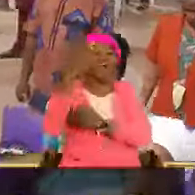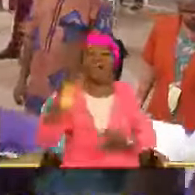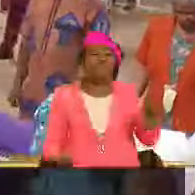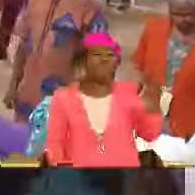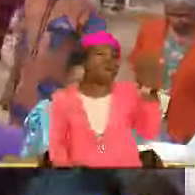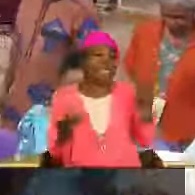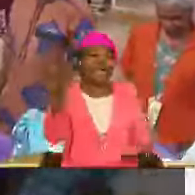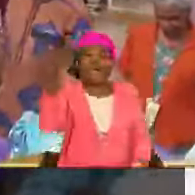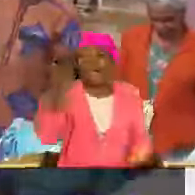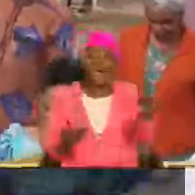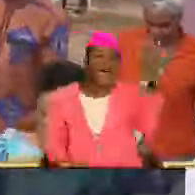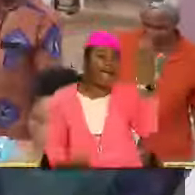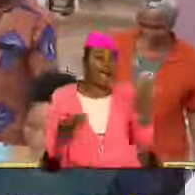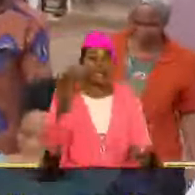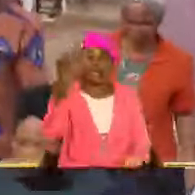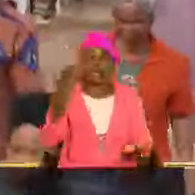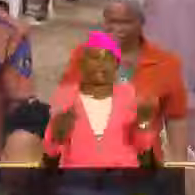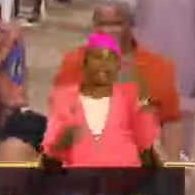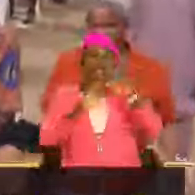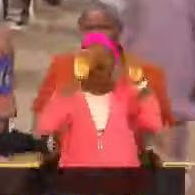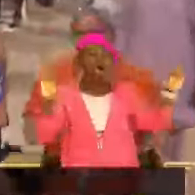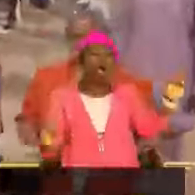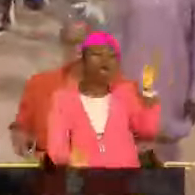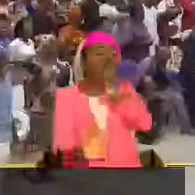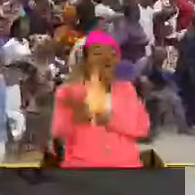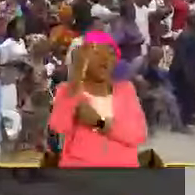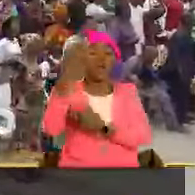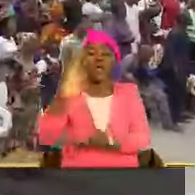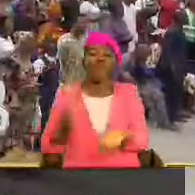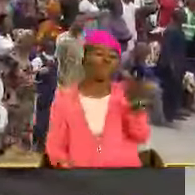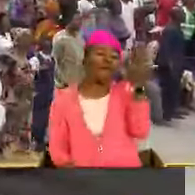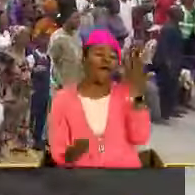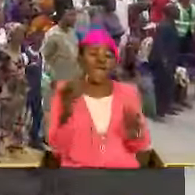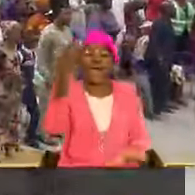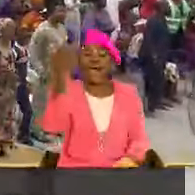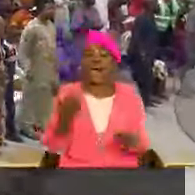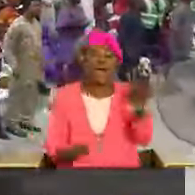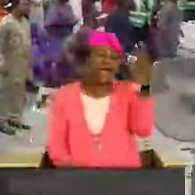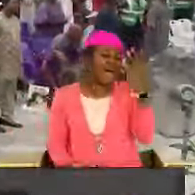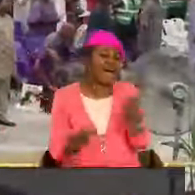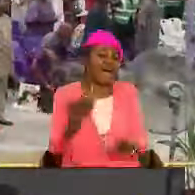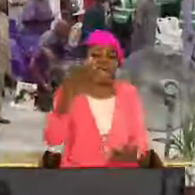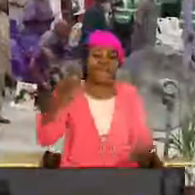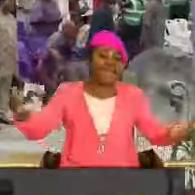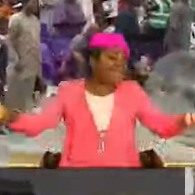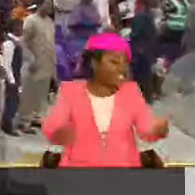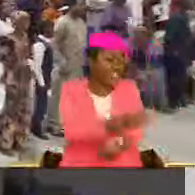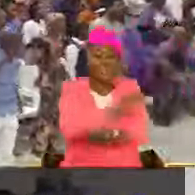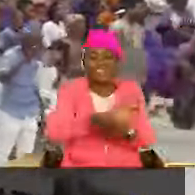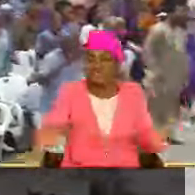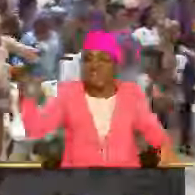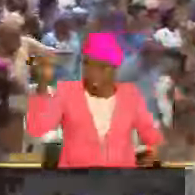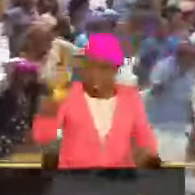fire oh god of fire destroy